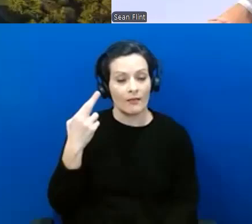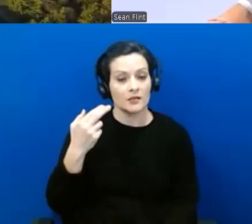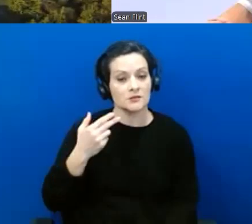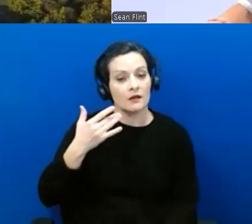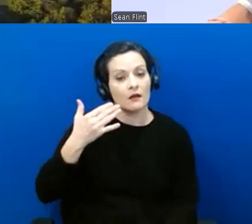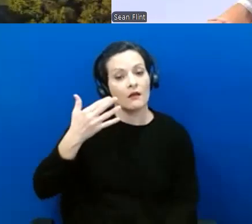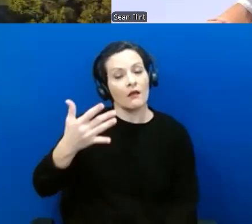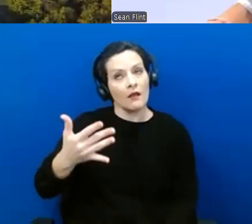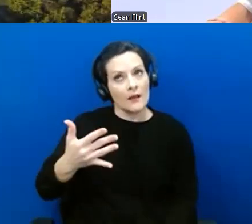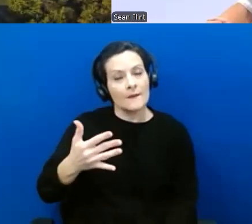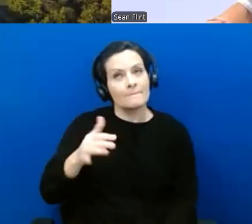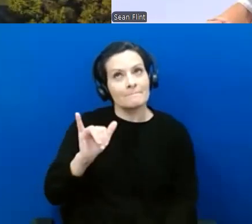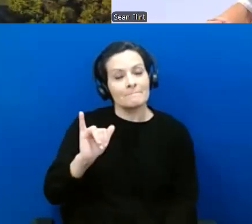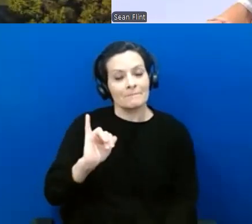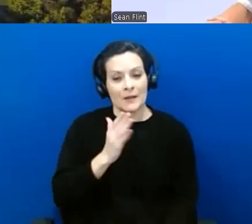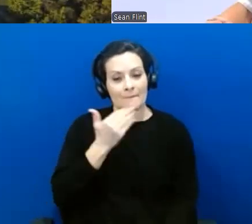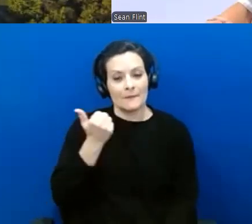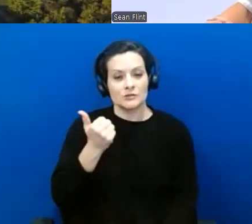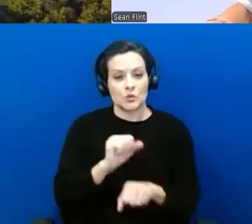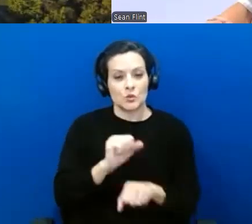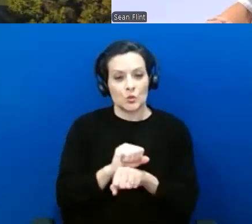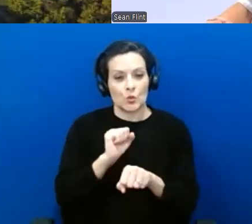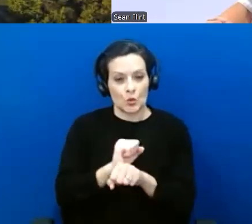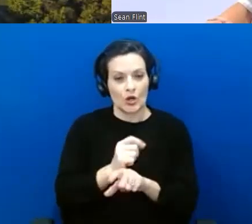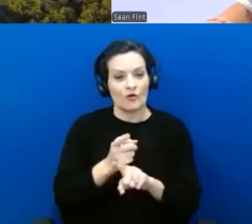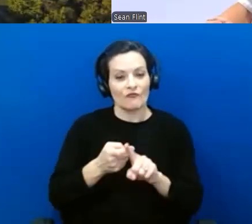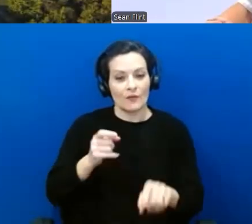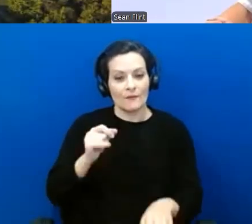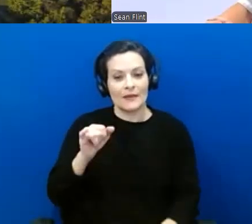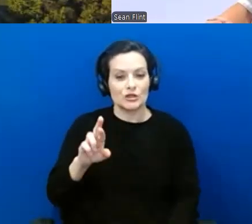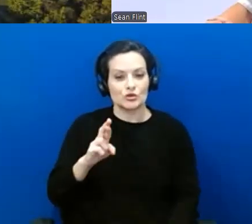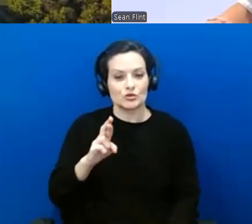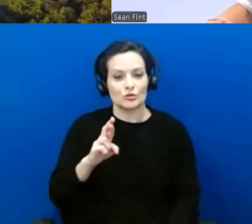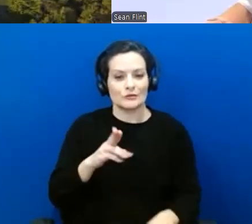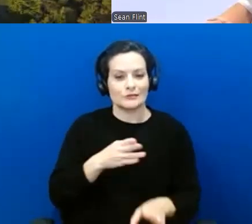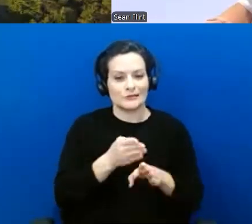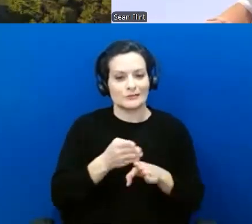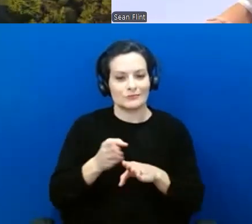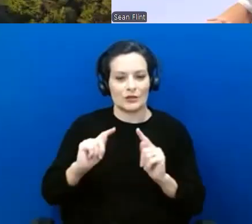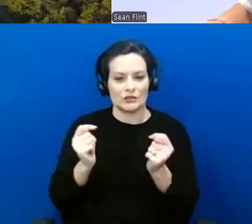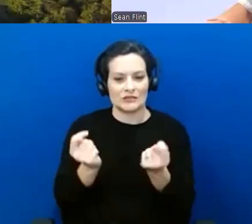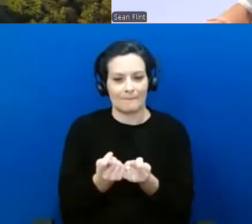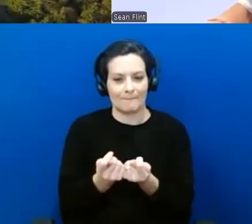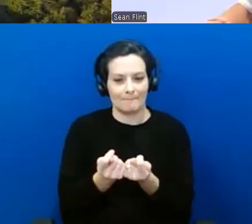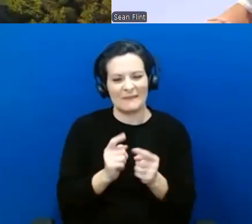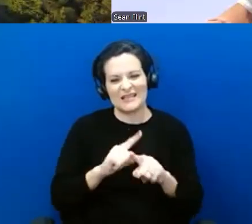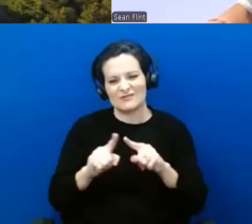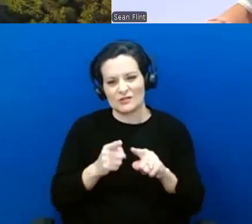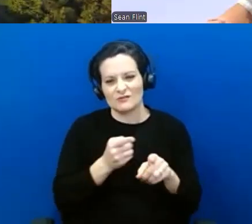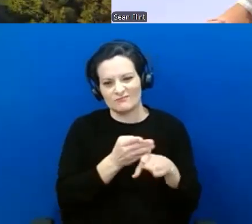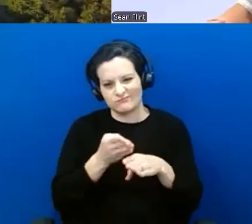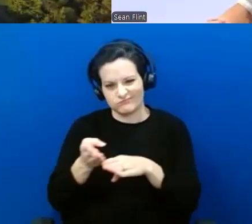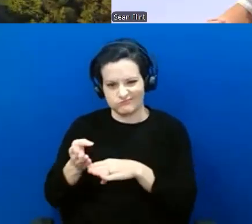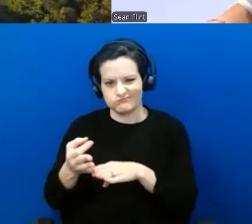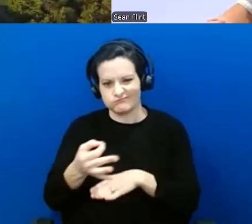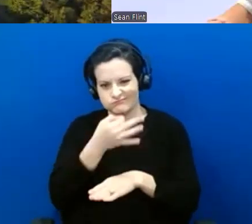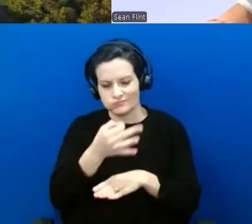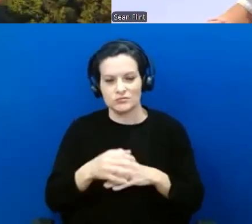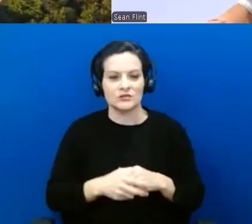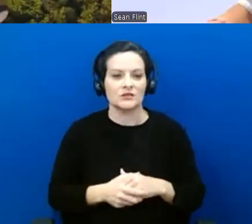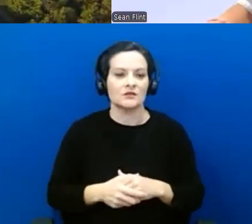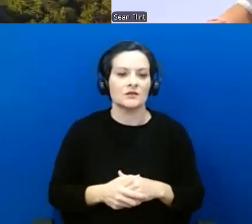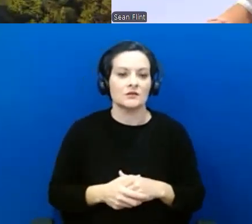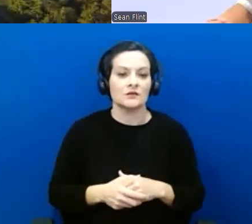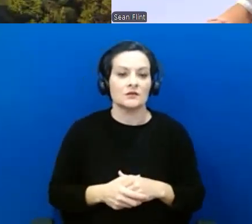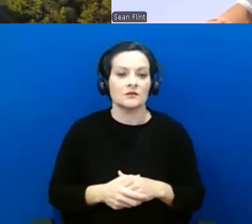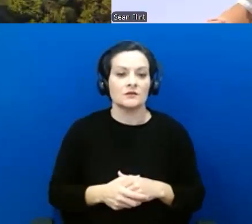best work that we get comes from an interdisciplinary team. And that's because, we are sort of, especially in an